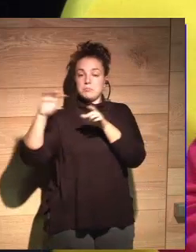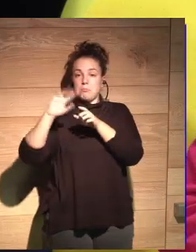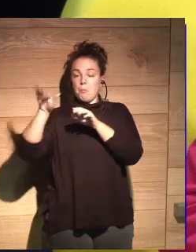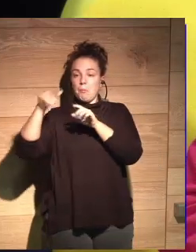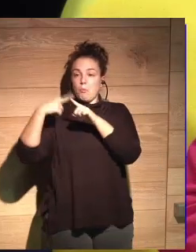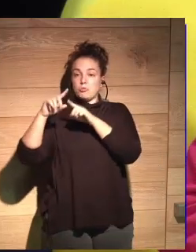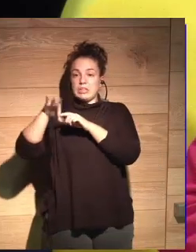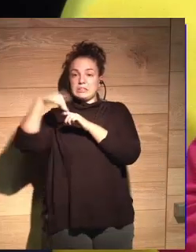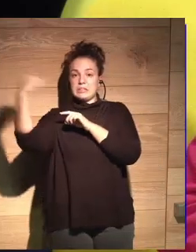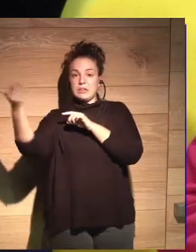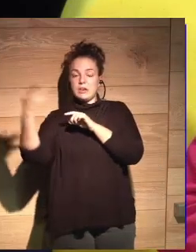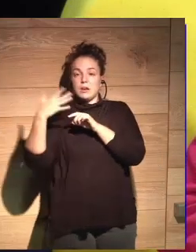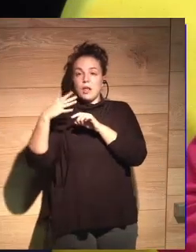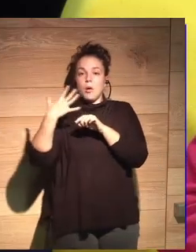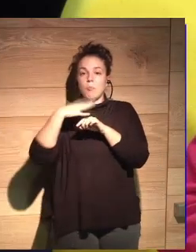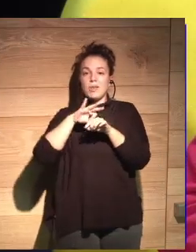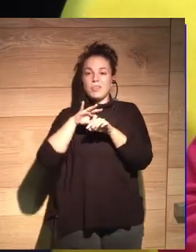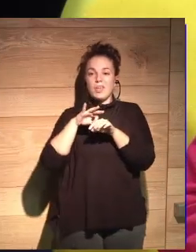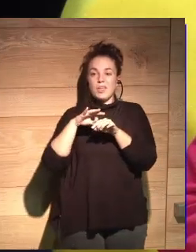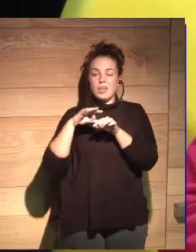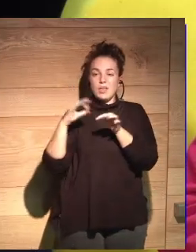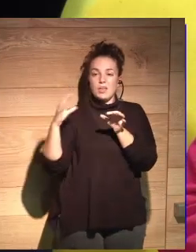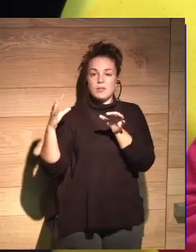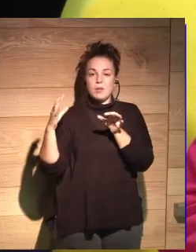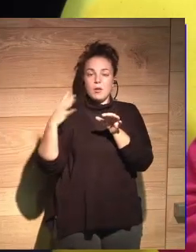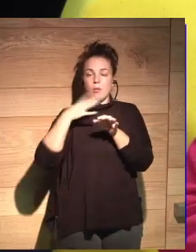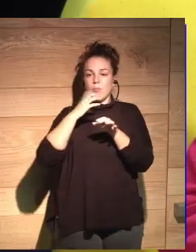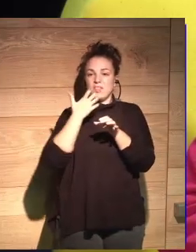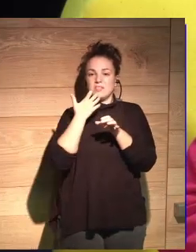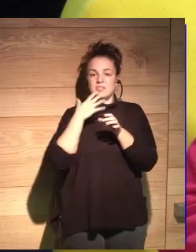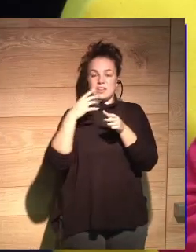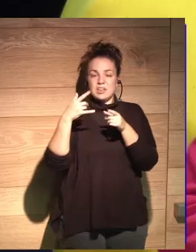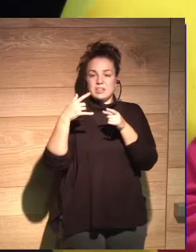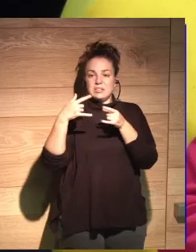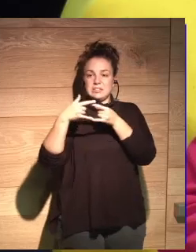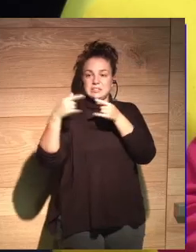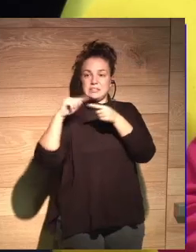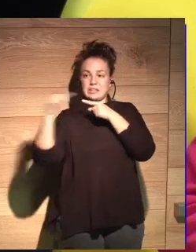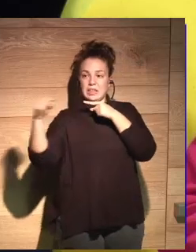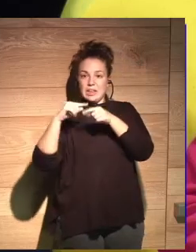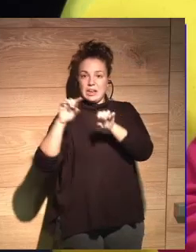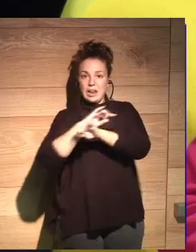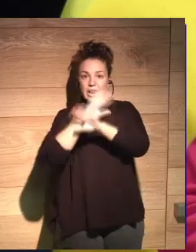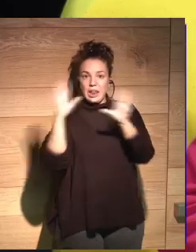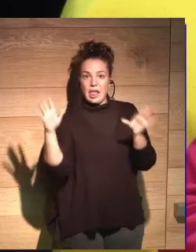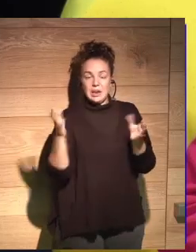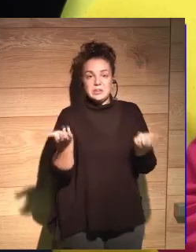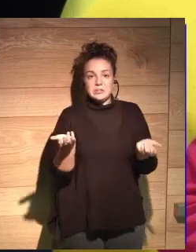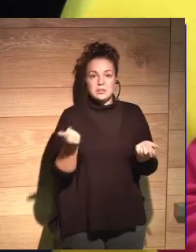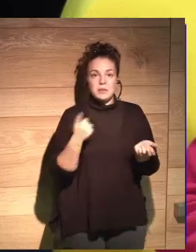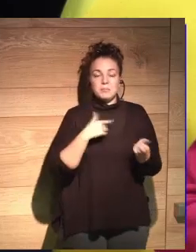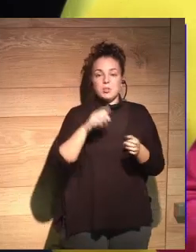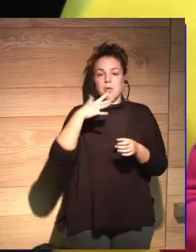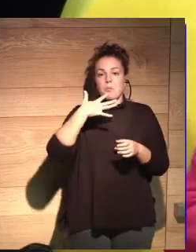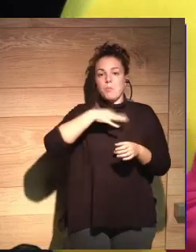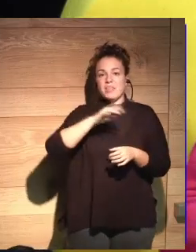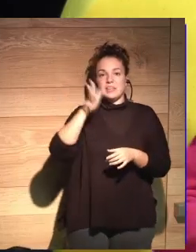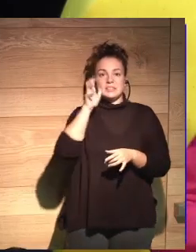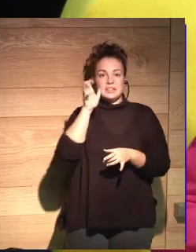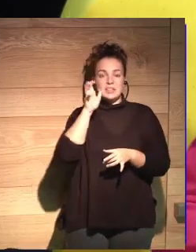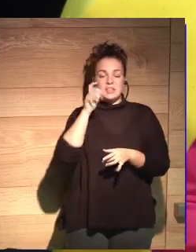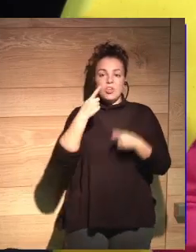are too weird. So I think we could probably have quite radically different new senses. But the problem is you need to train